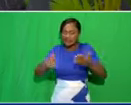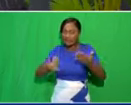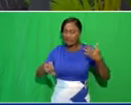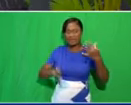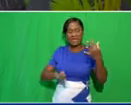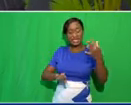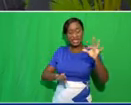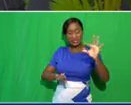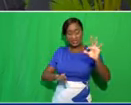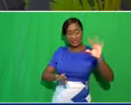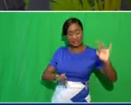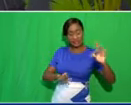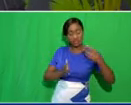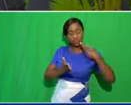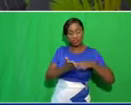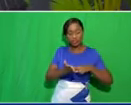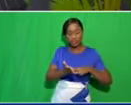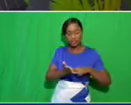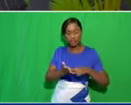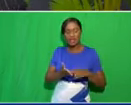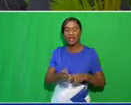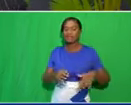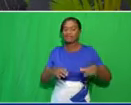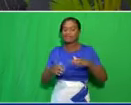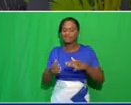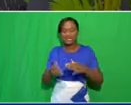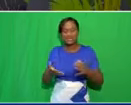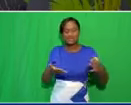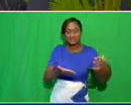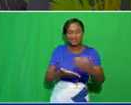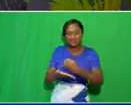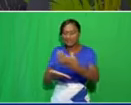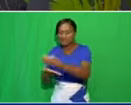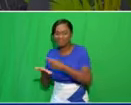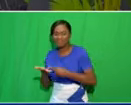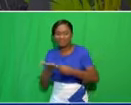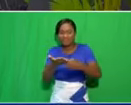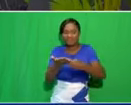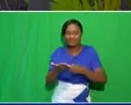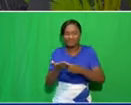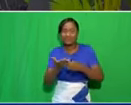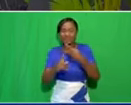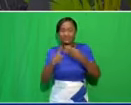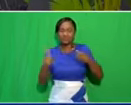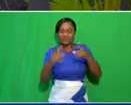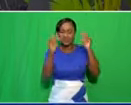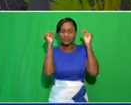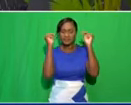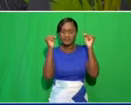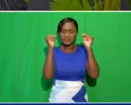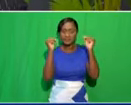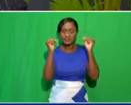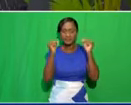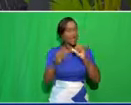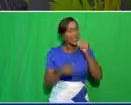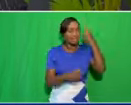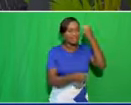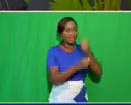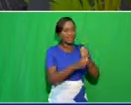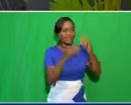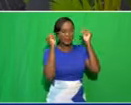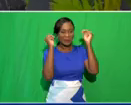Firstly, it's based on the consultations, the extensive consultations from the ministry. Of course, we didn't trust the ministry, by the way. We